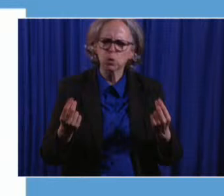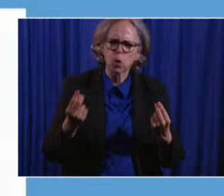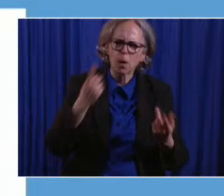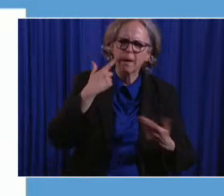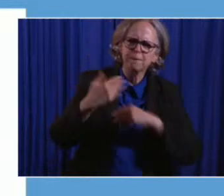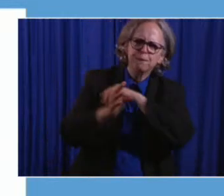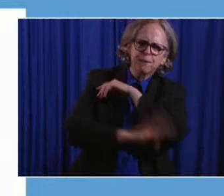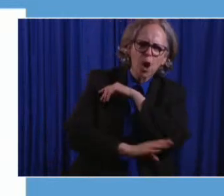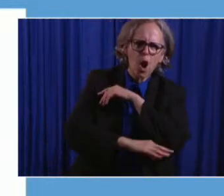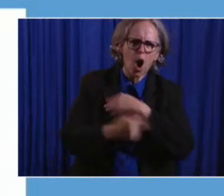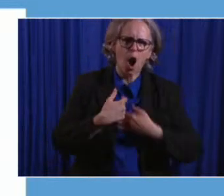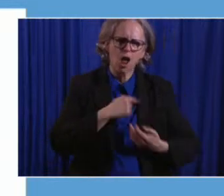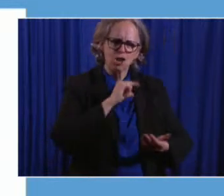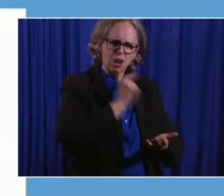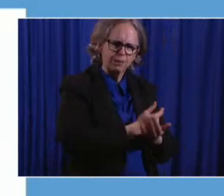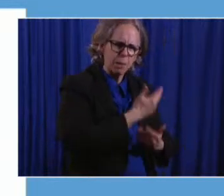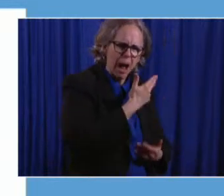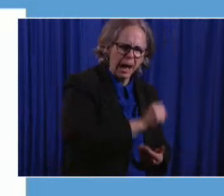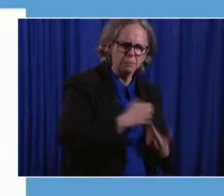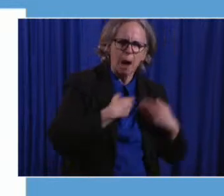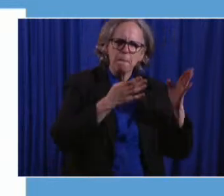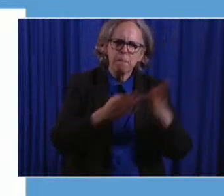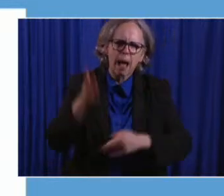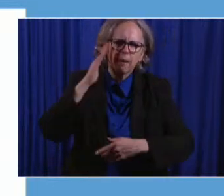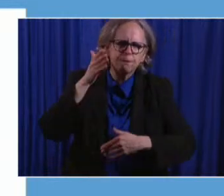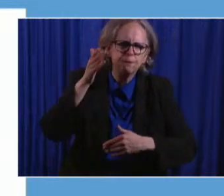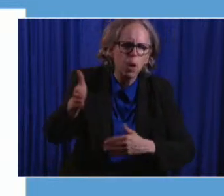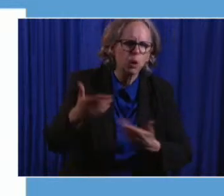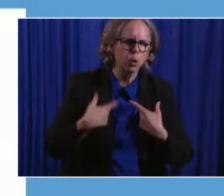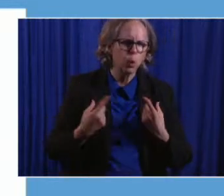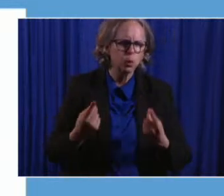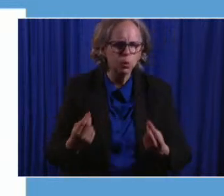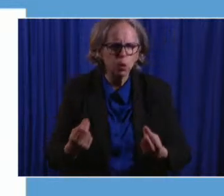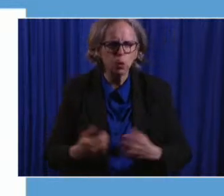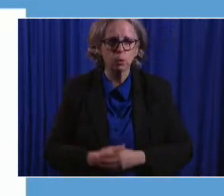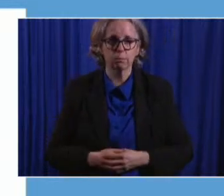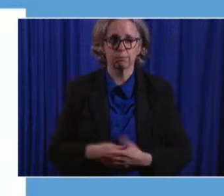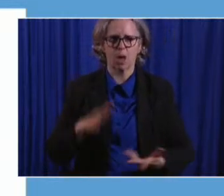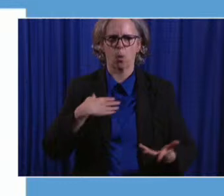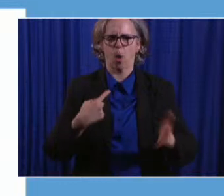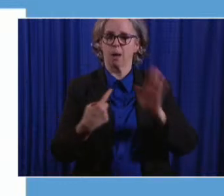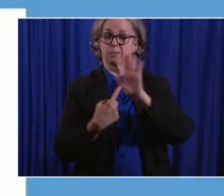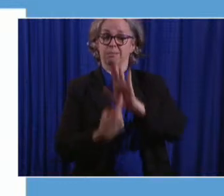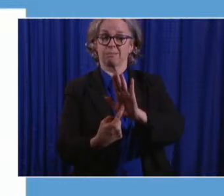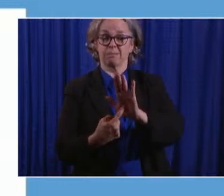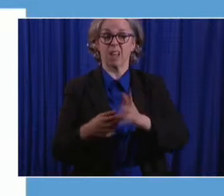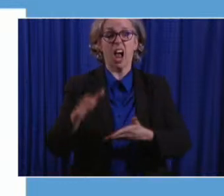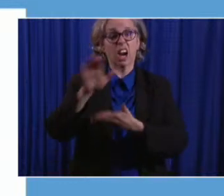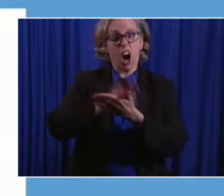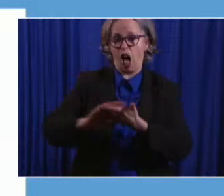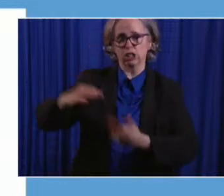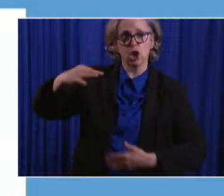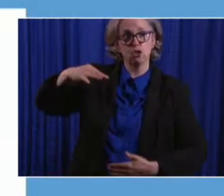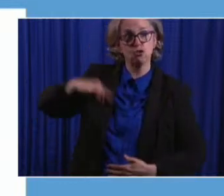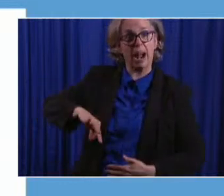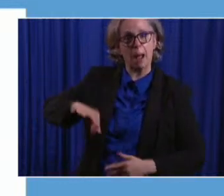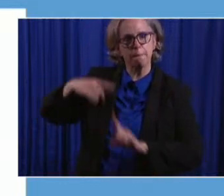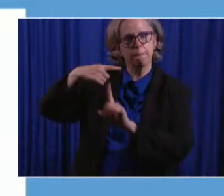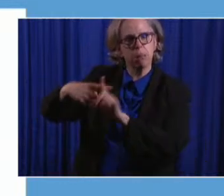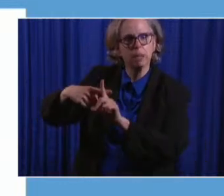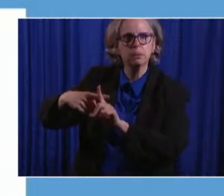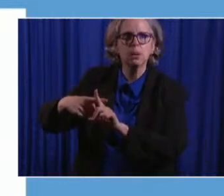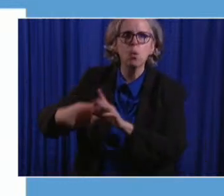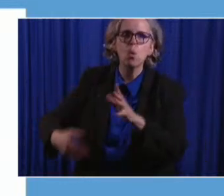want to do. I want to highlight College Credit Plus and the value that this is creating for families in the state. Back